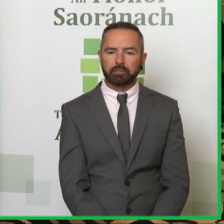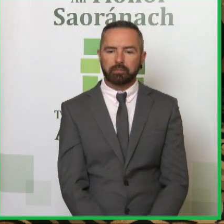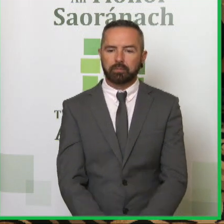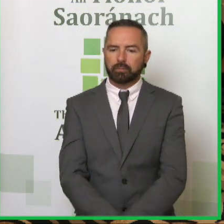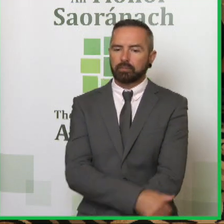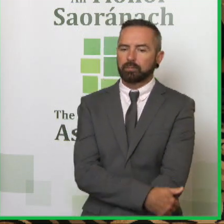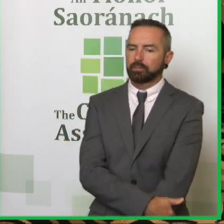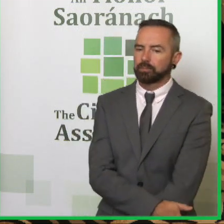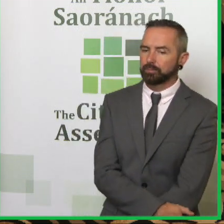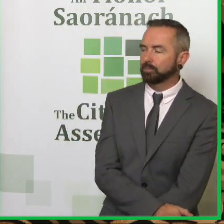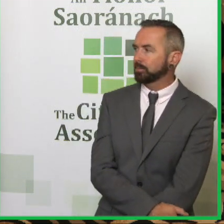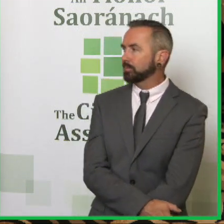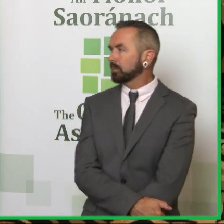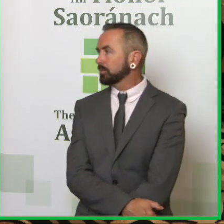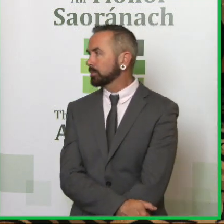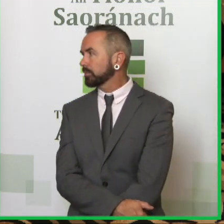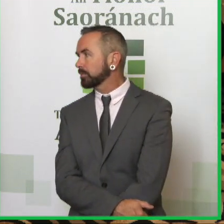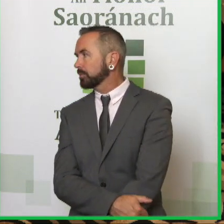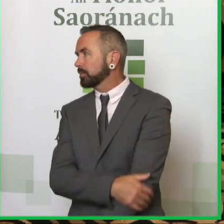That's it.